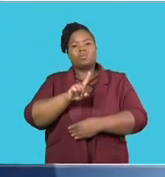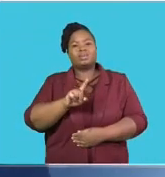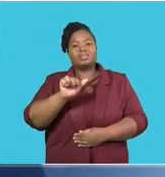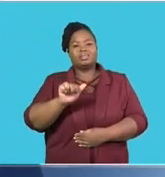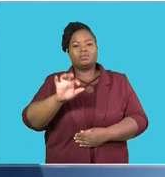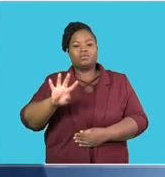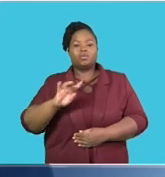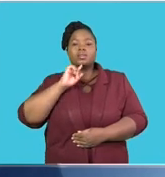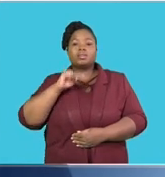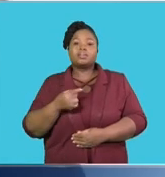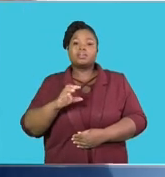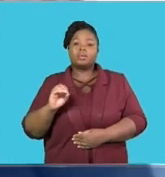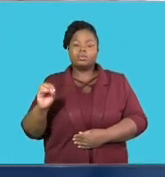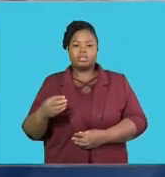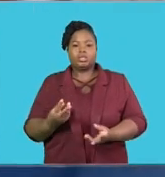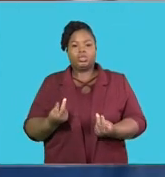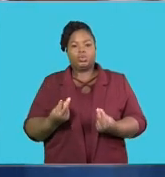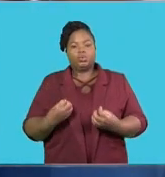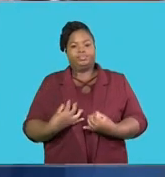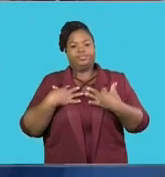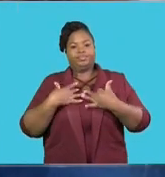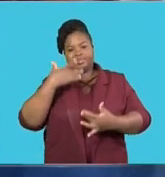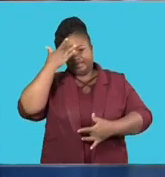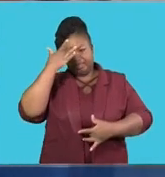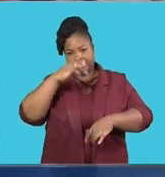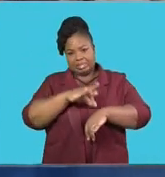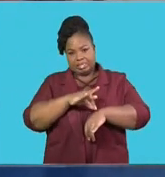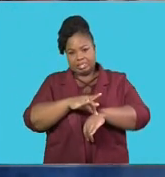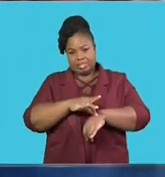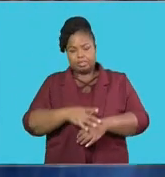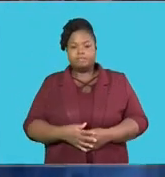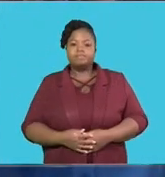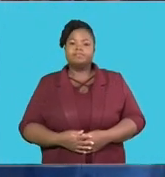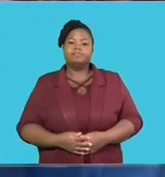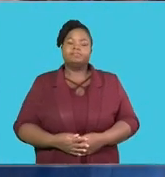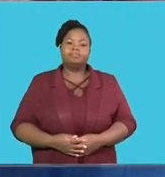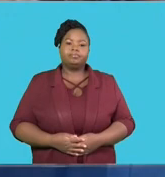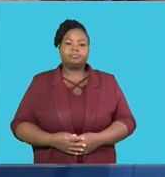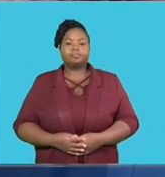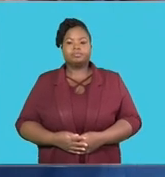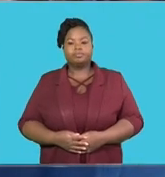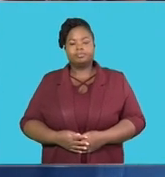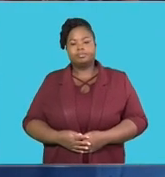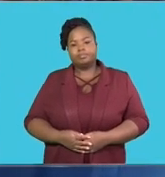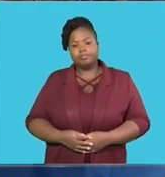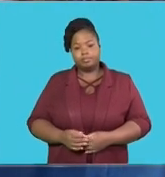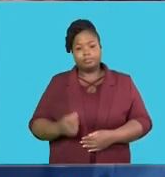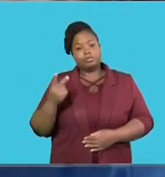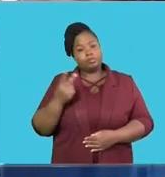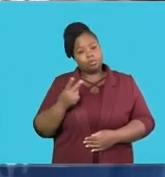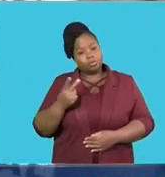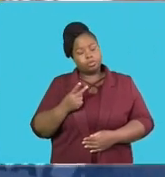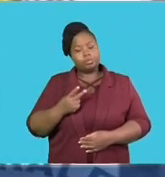164,000 new infections in this country and then gape re bile